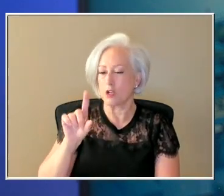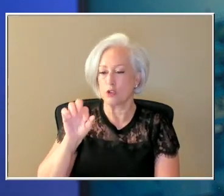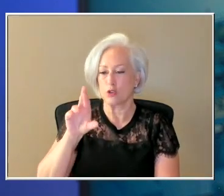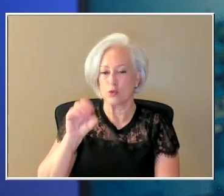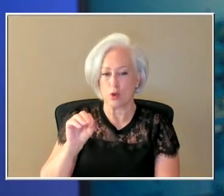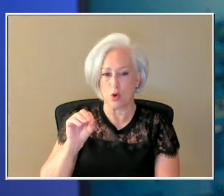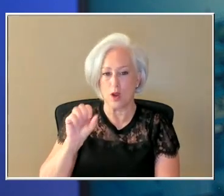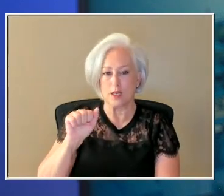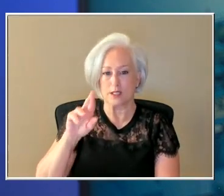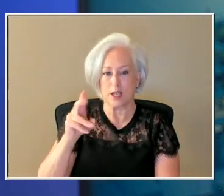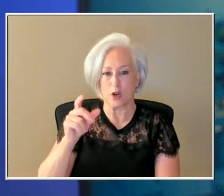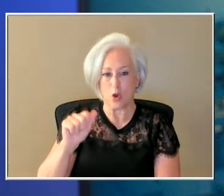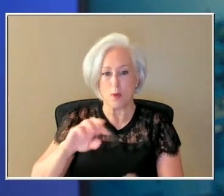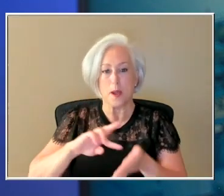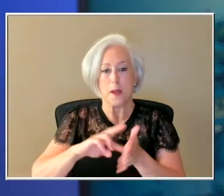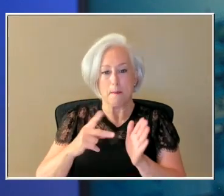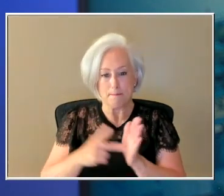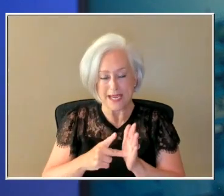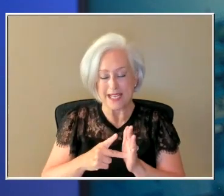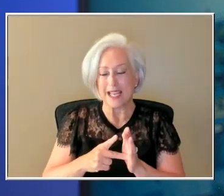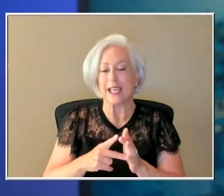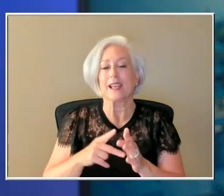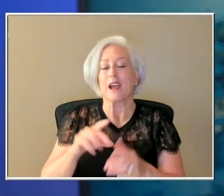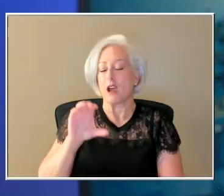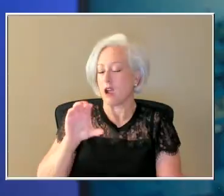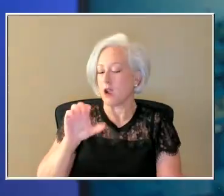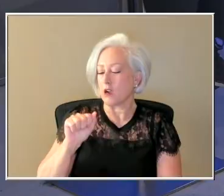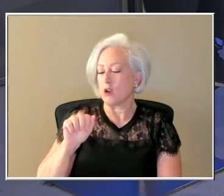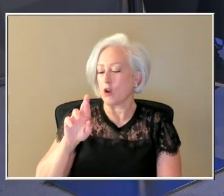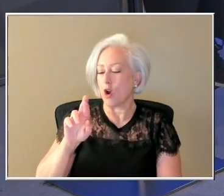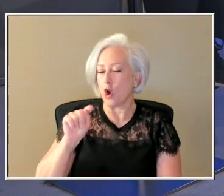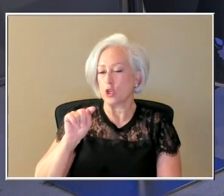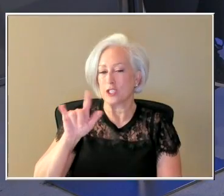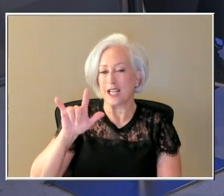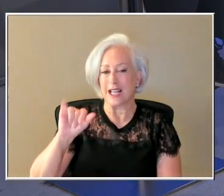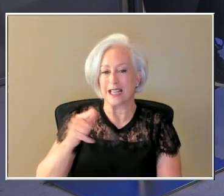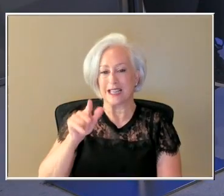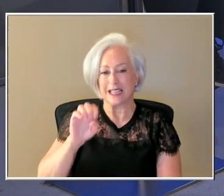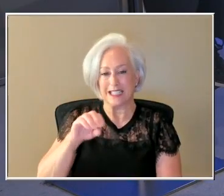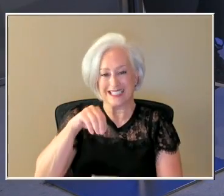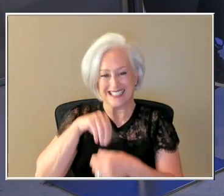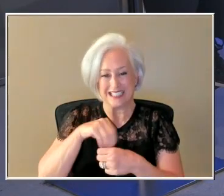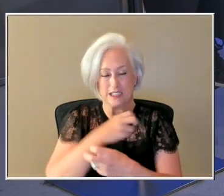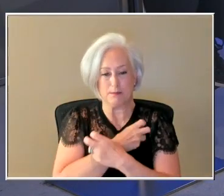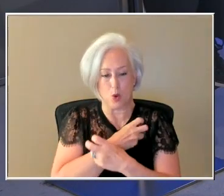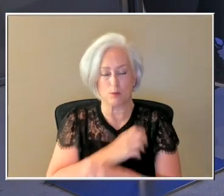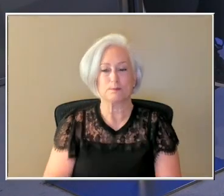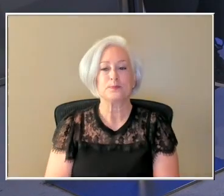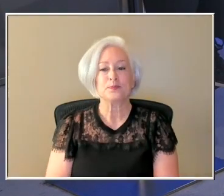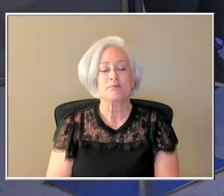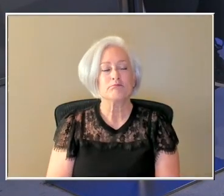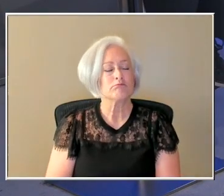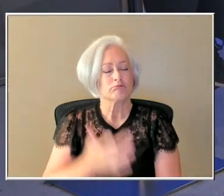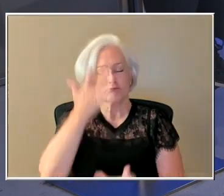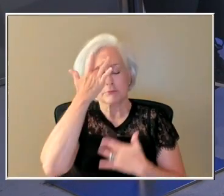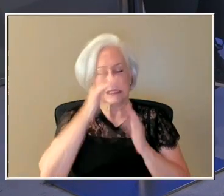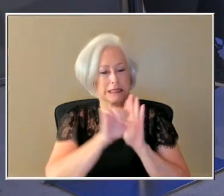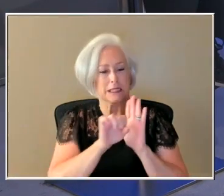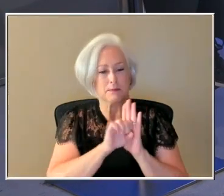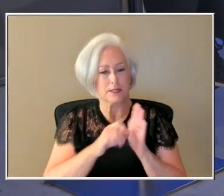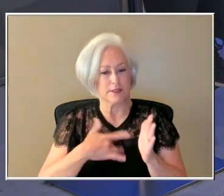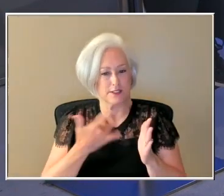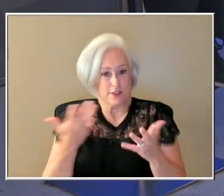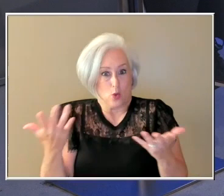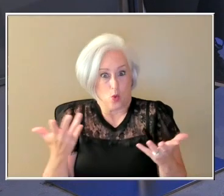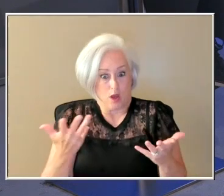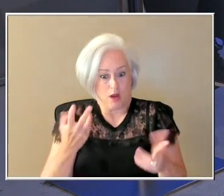that's derived of cartilage from within the bone. So when it comes to symptoms, what might someone feel? And is it hard to catch